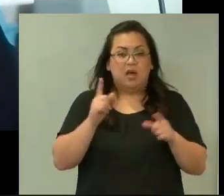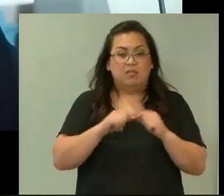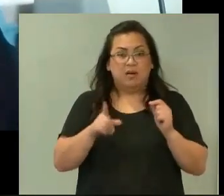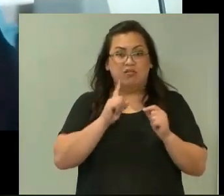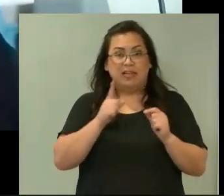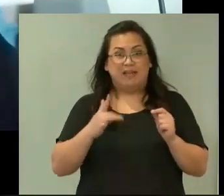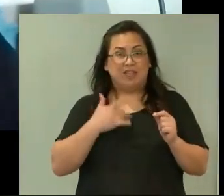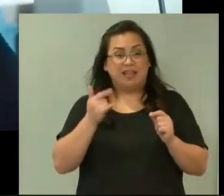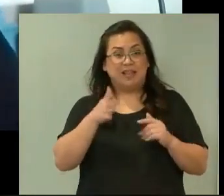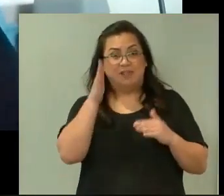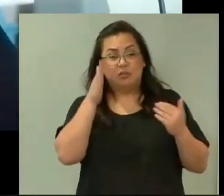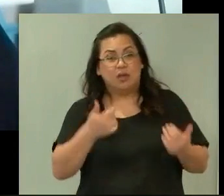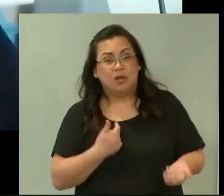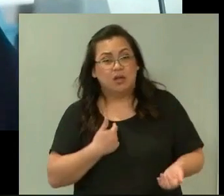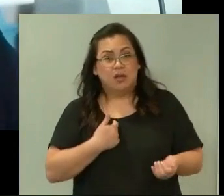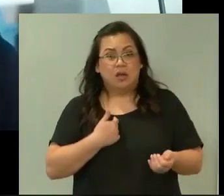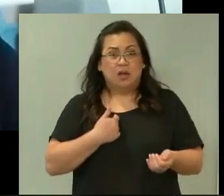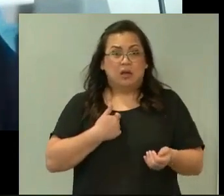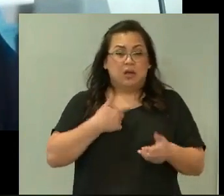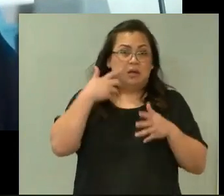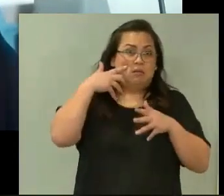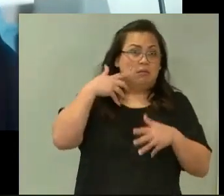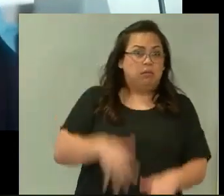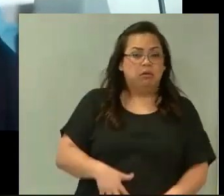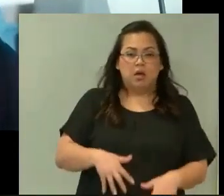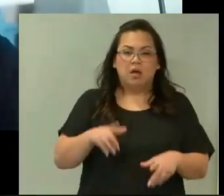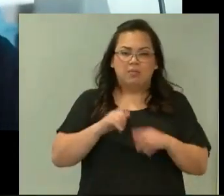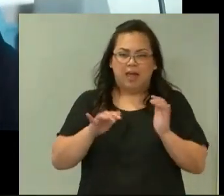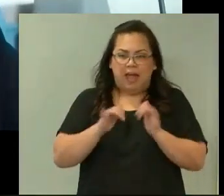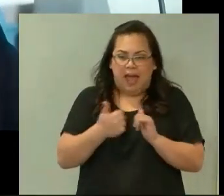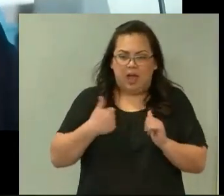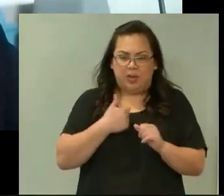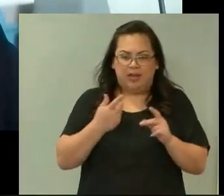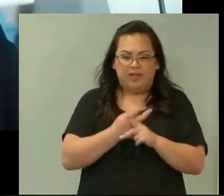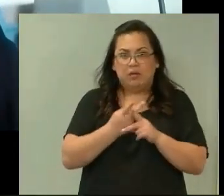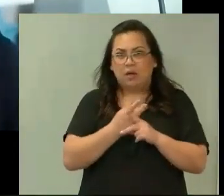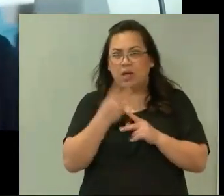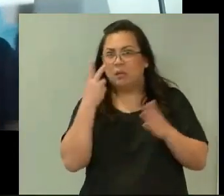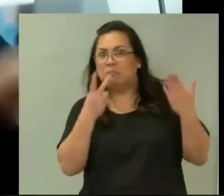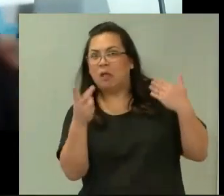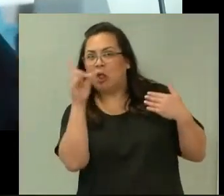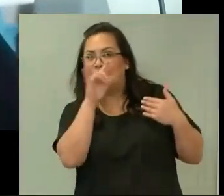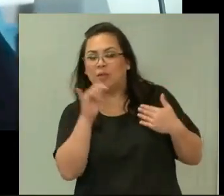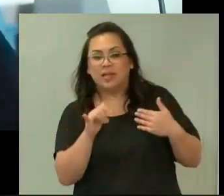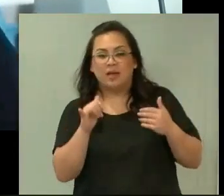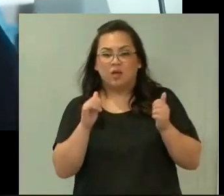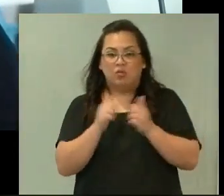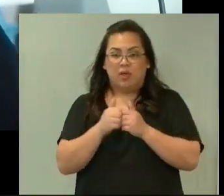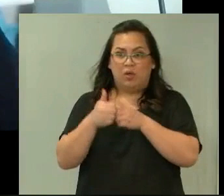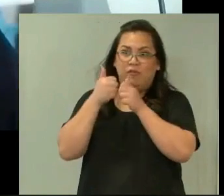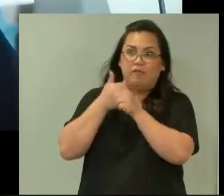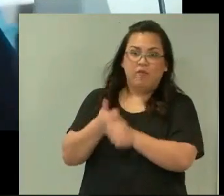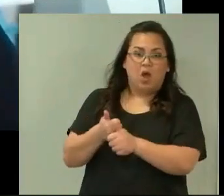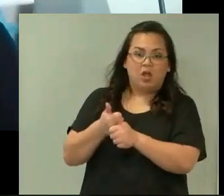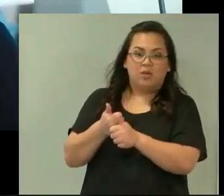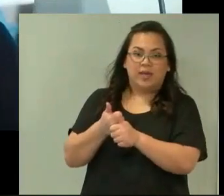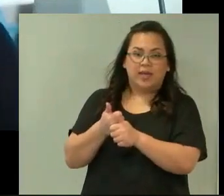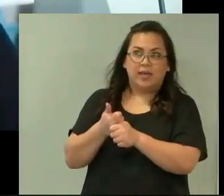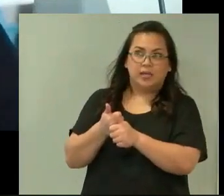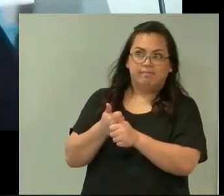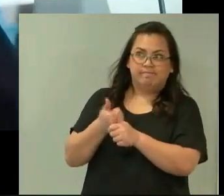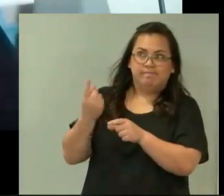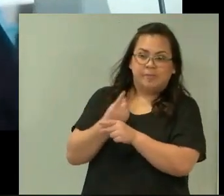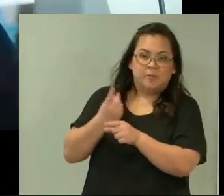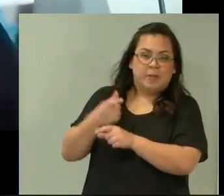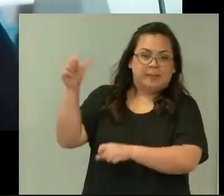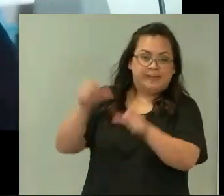future, how can we really imagine what our classrooms could be under the guidance of, science, right? And